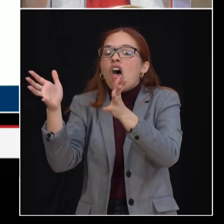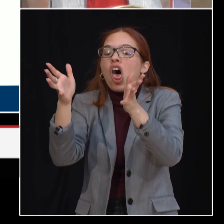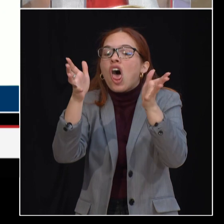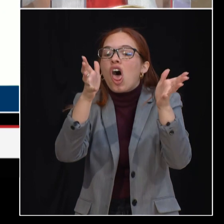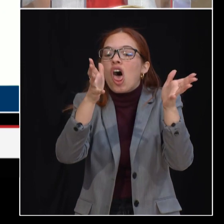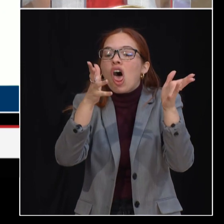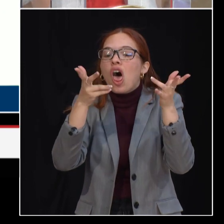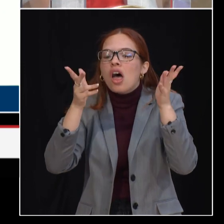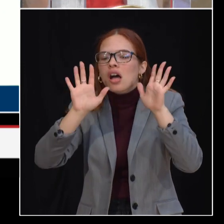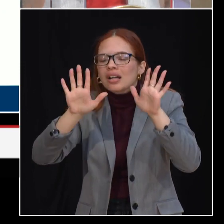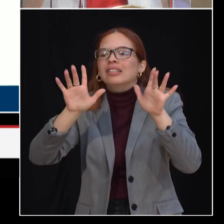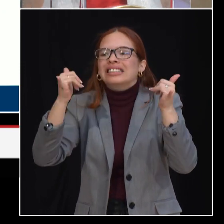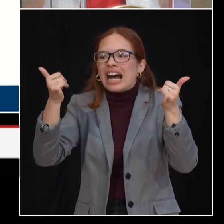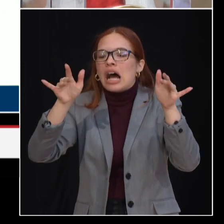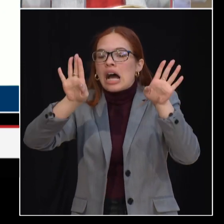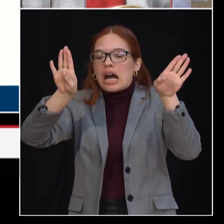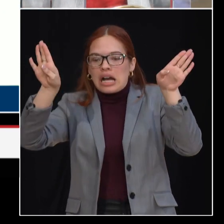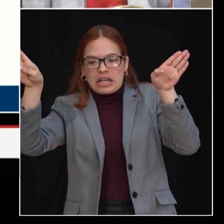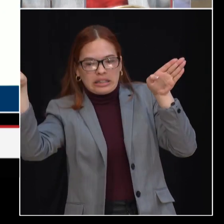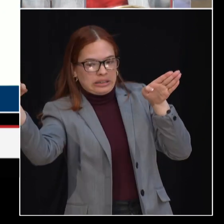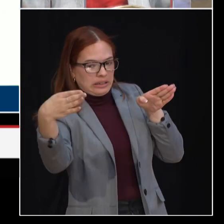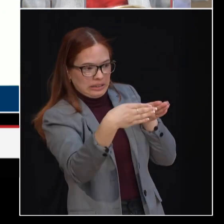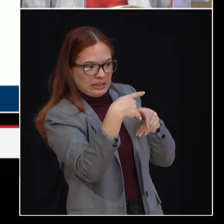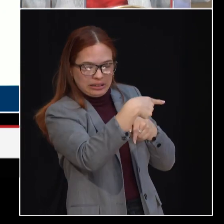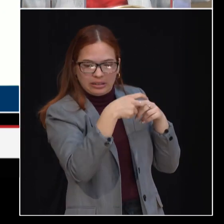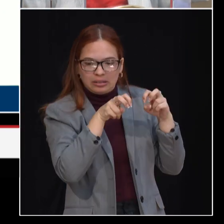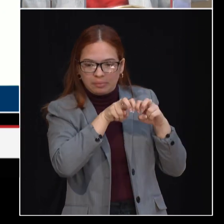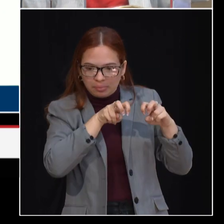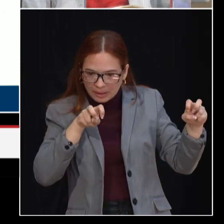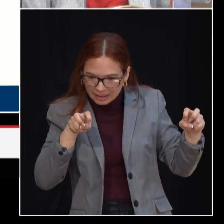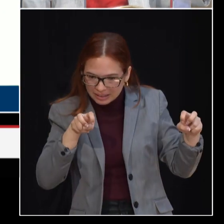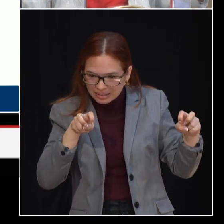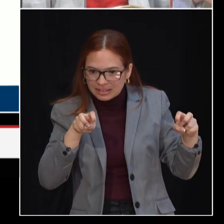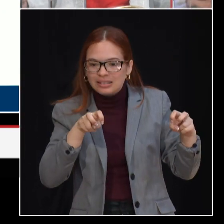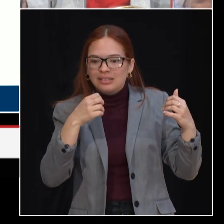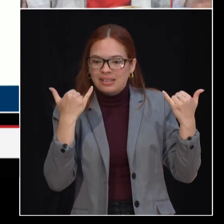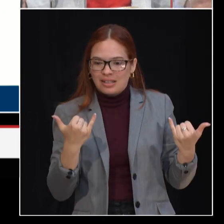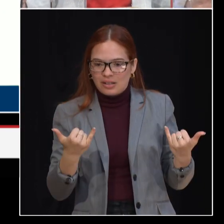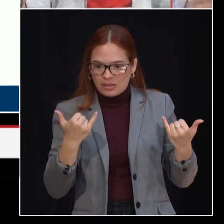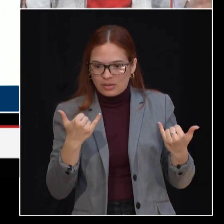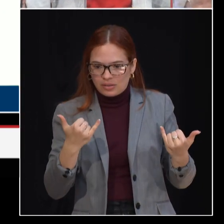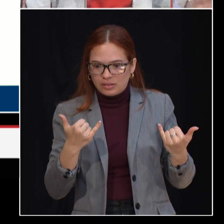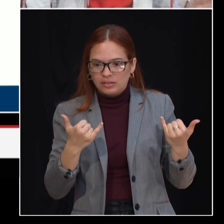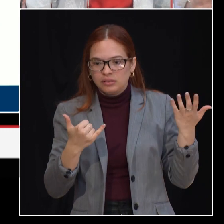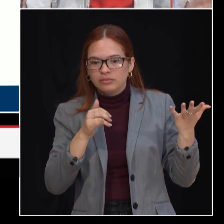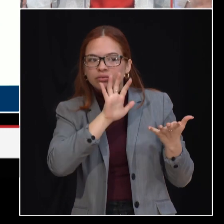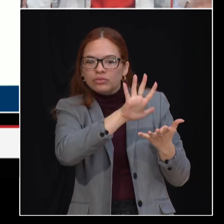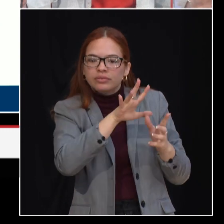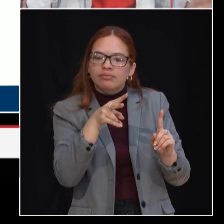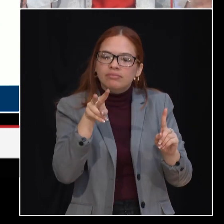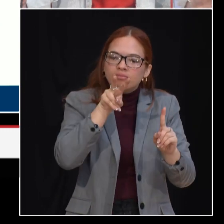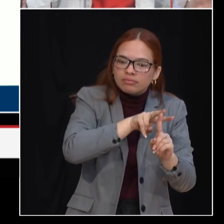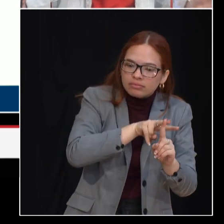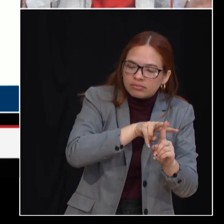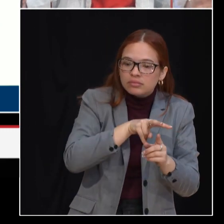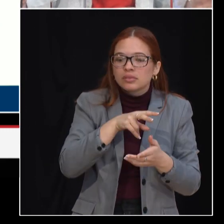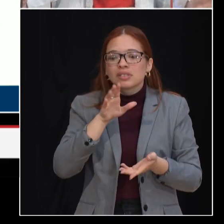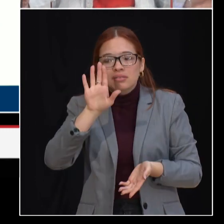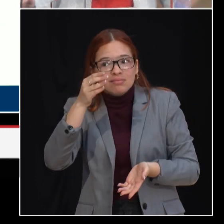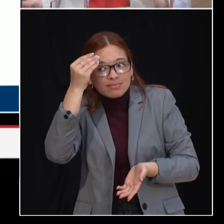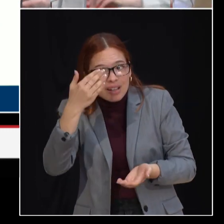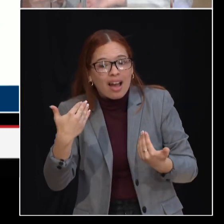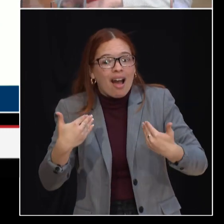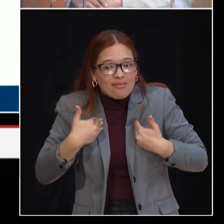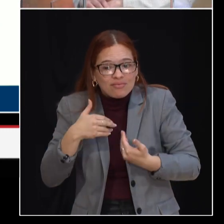to the stage. We've got some panelists here to share their perspective, and we've got some news, all right?